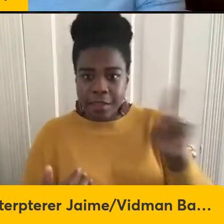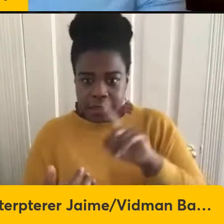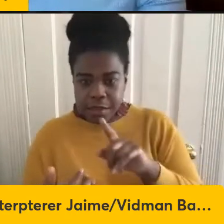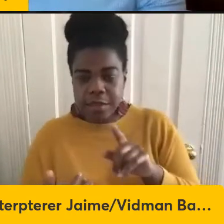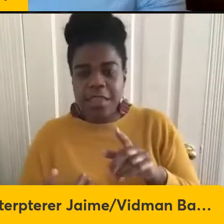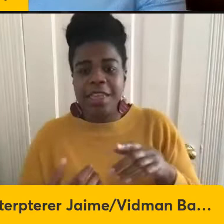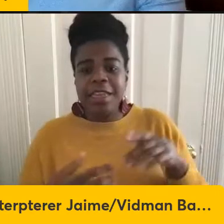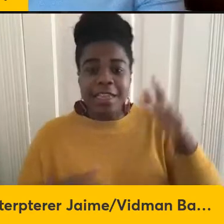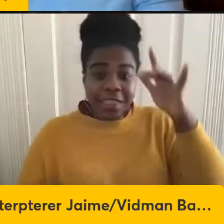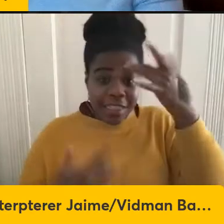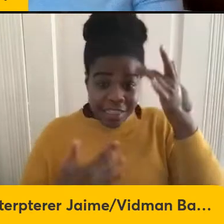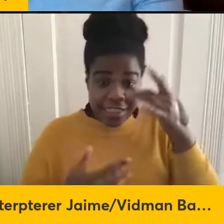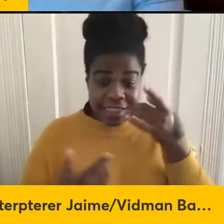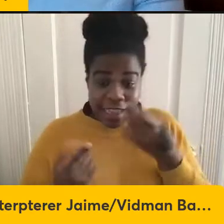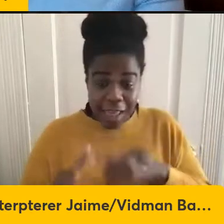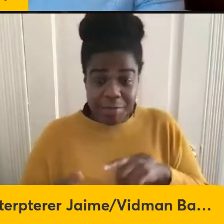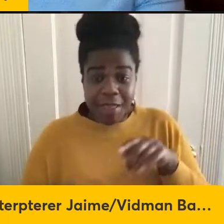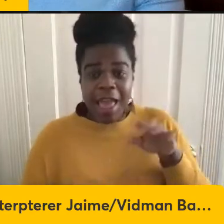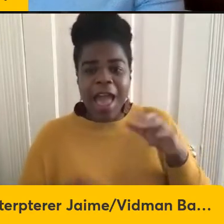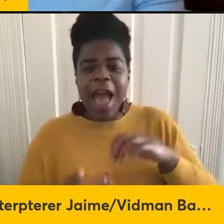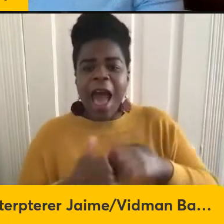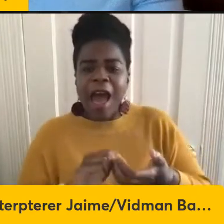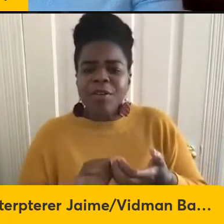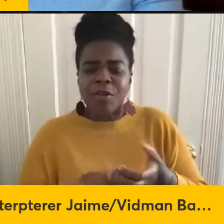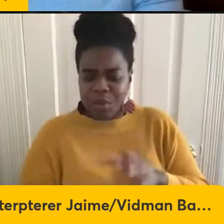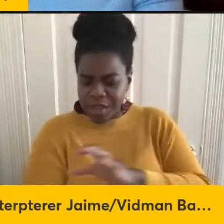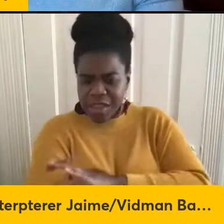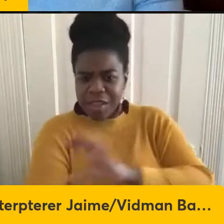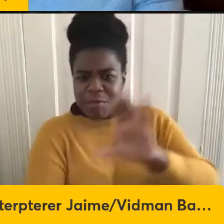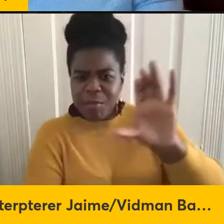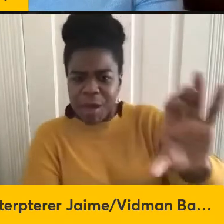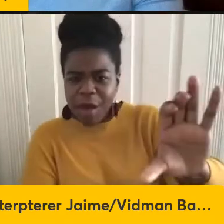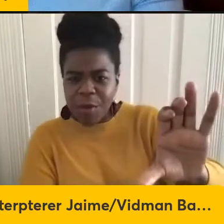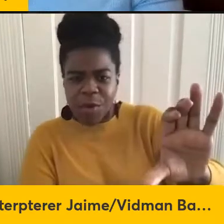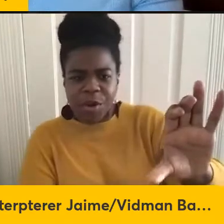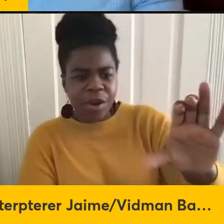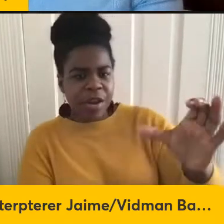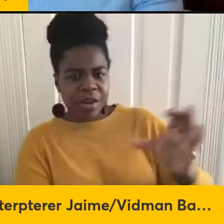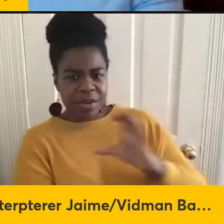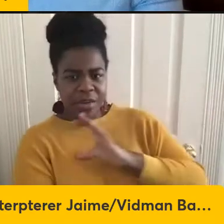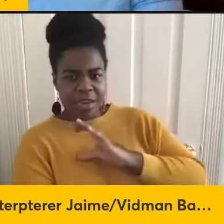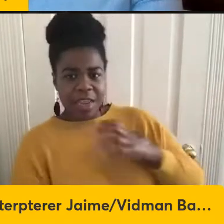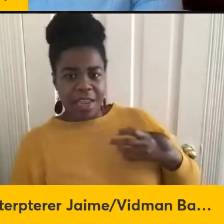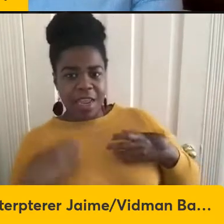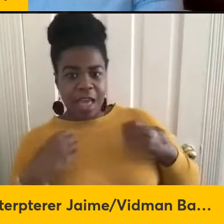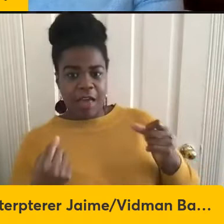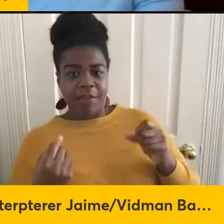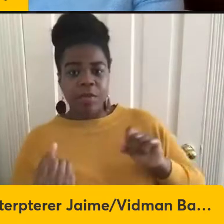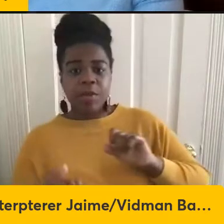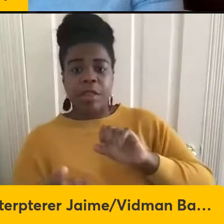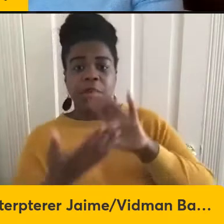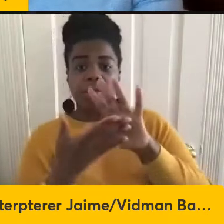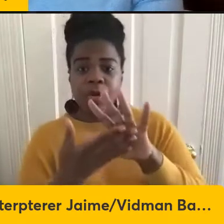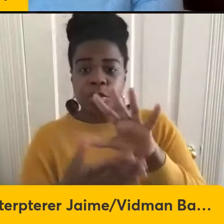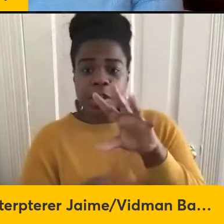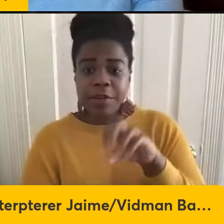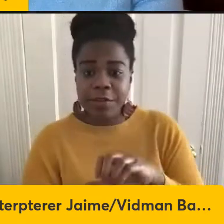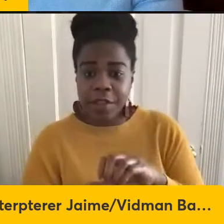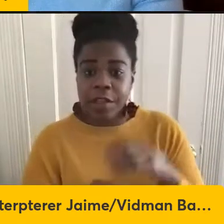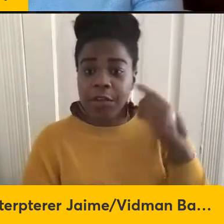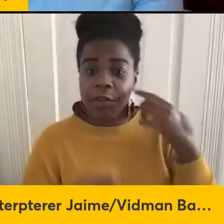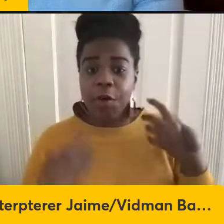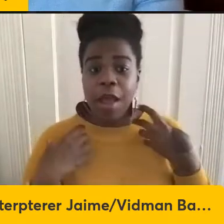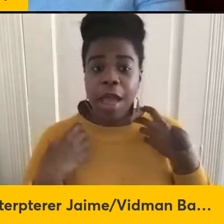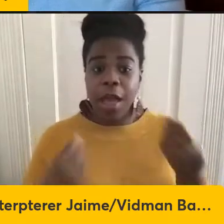all about, how do we empower? How do we give people confidence when they approach or engage with our health